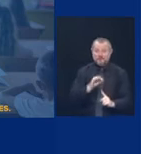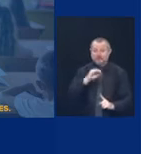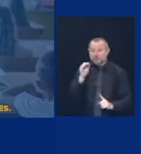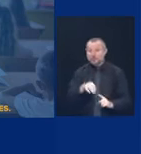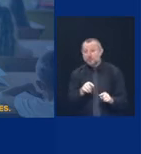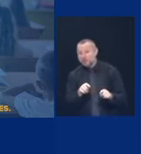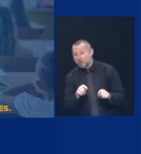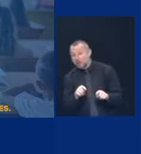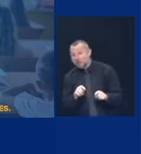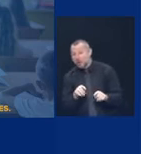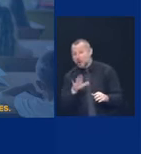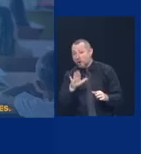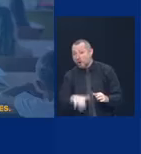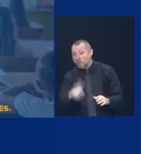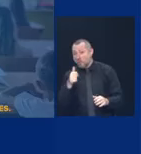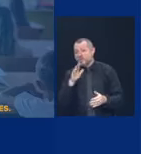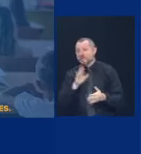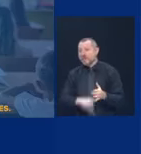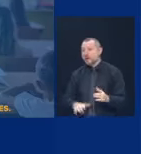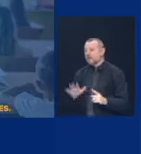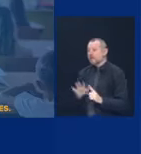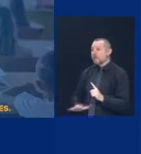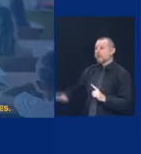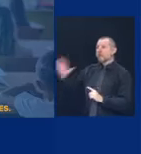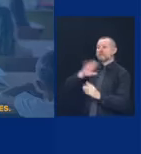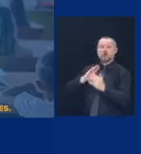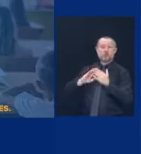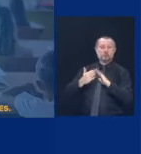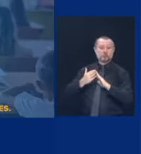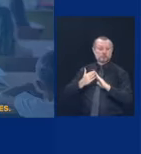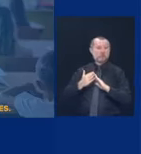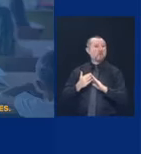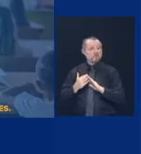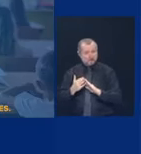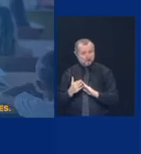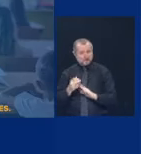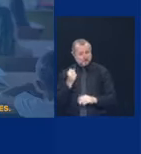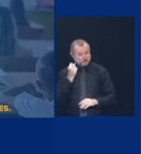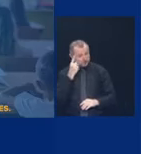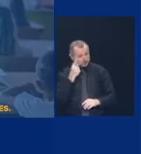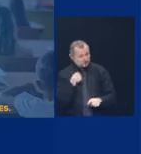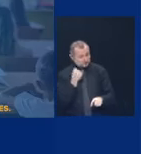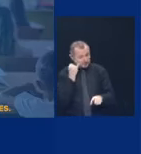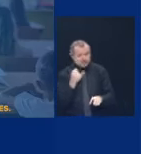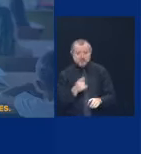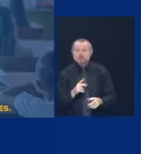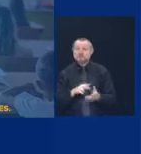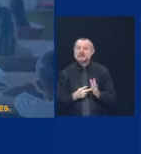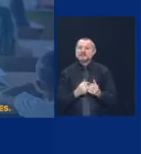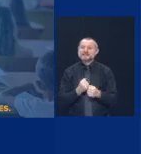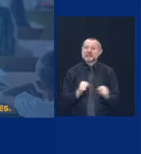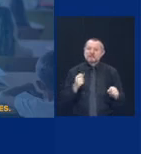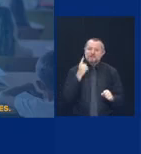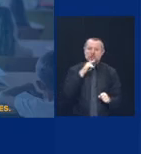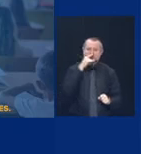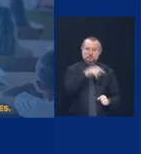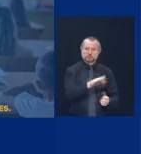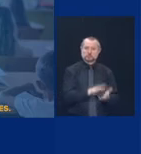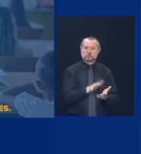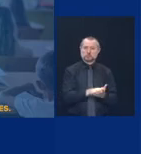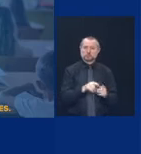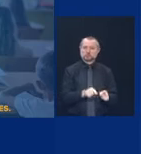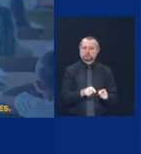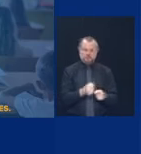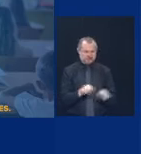than the positivity rate in the surrounding community. It's safer for the child to be in the